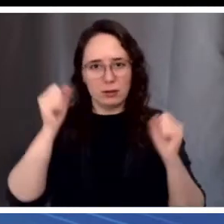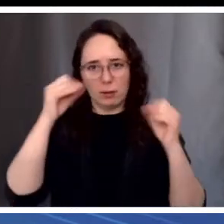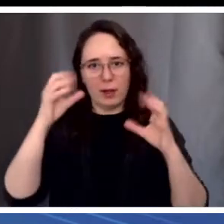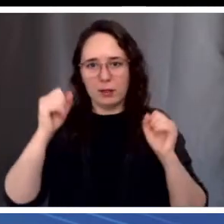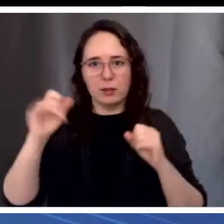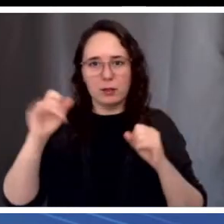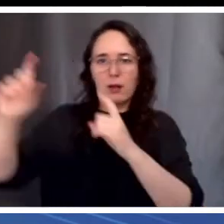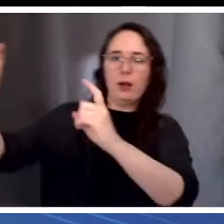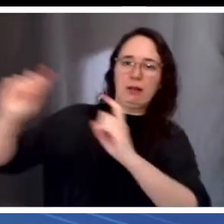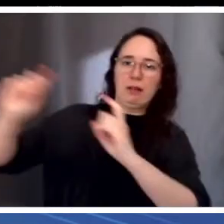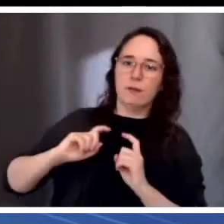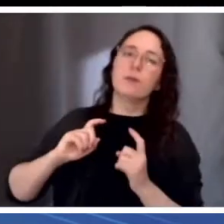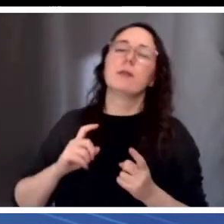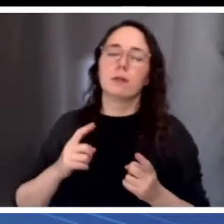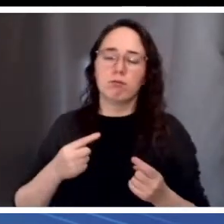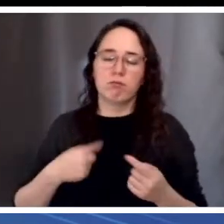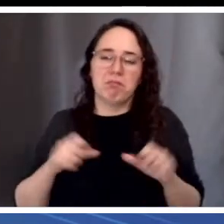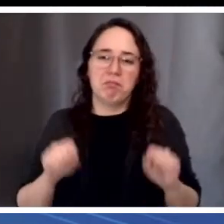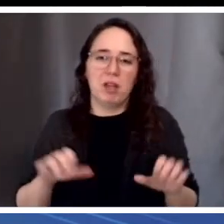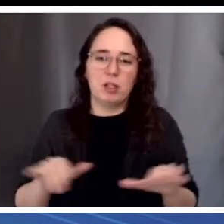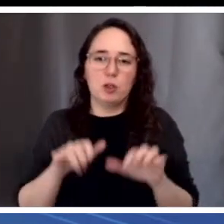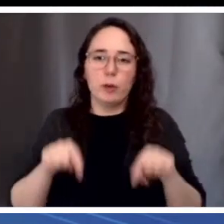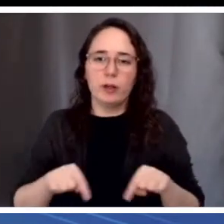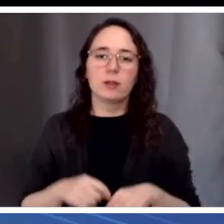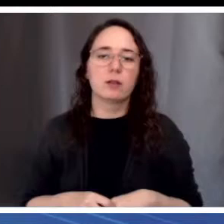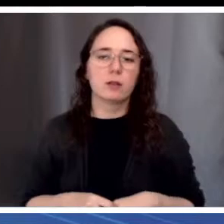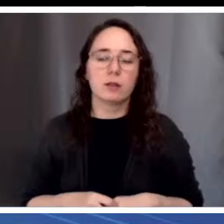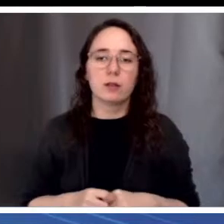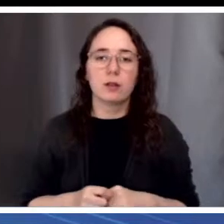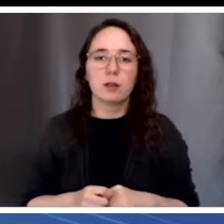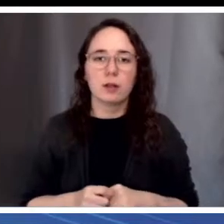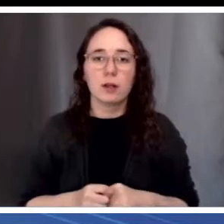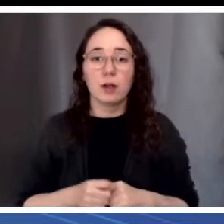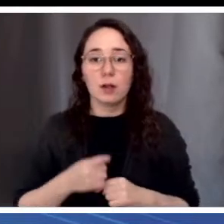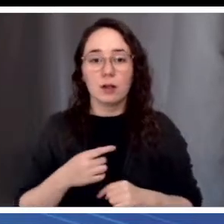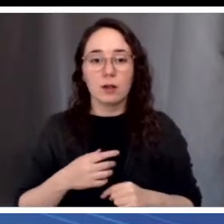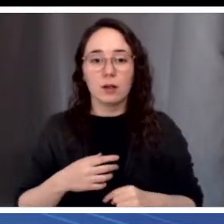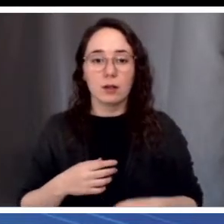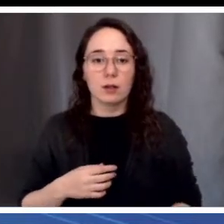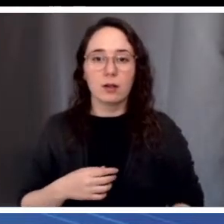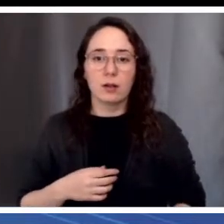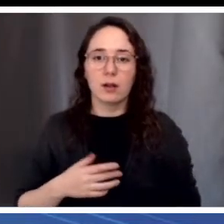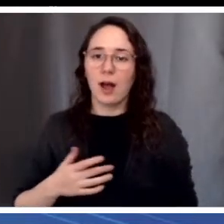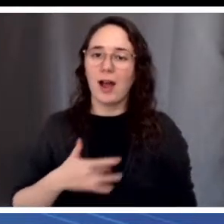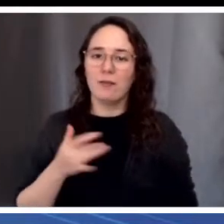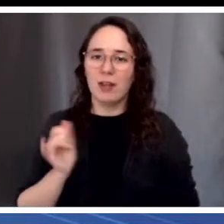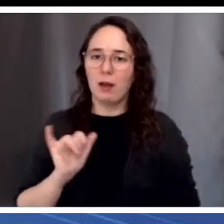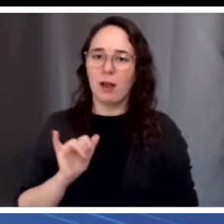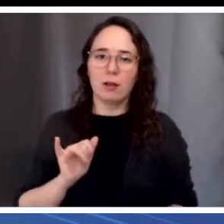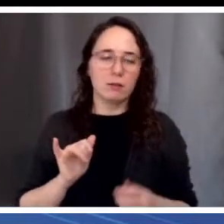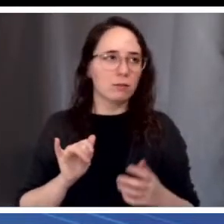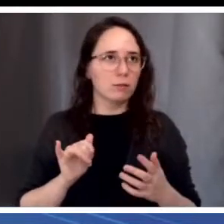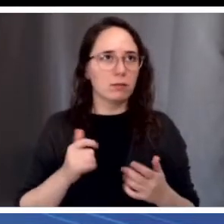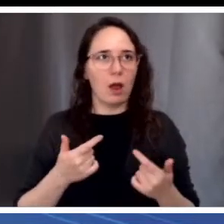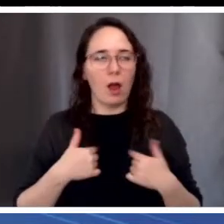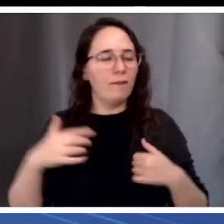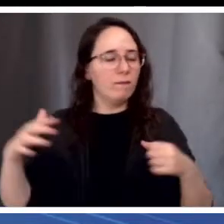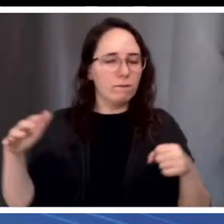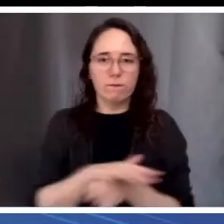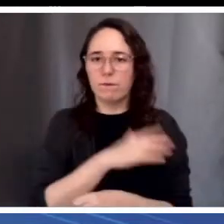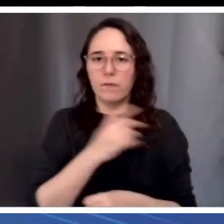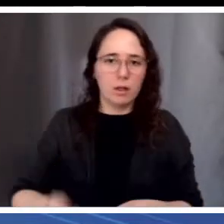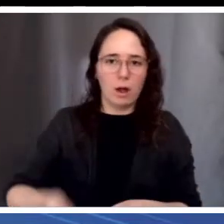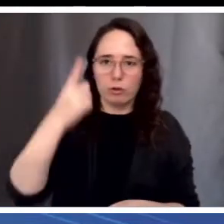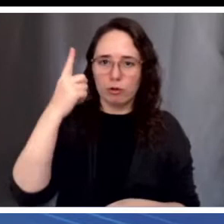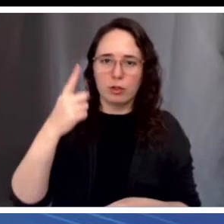felt so, should I say, uh, anchored and grounded as to my purpose on this planet. And I will say that with all